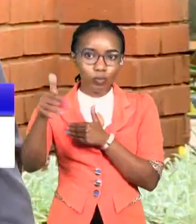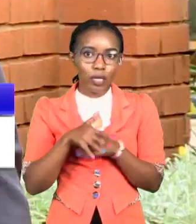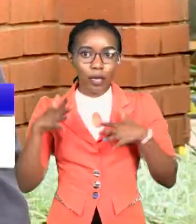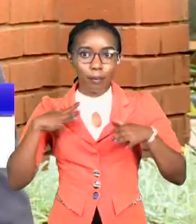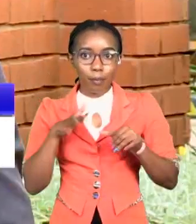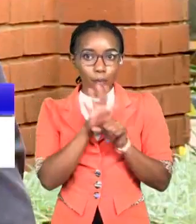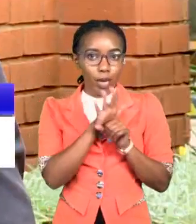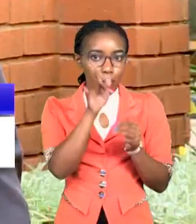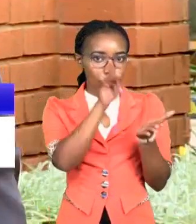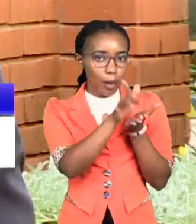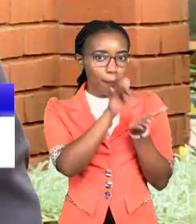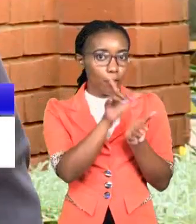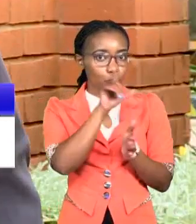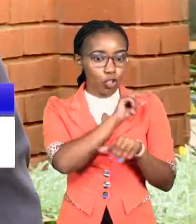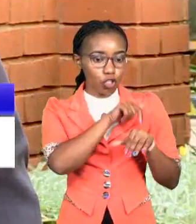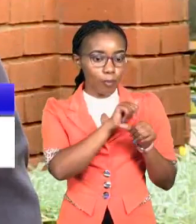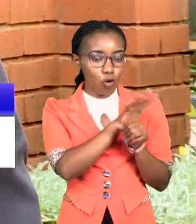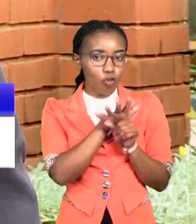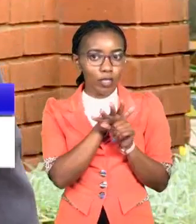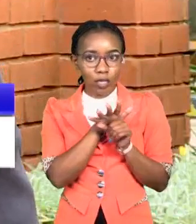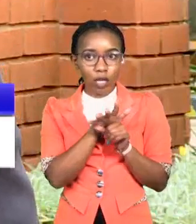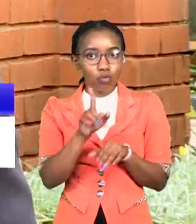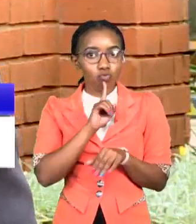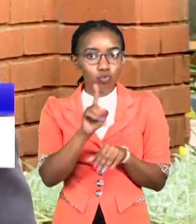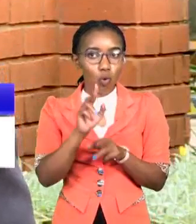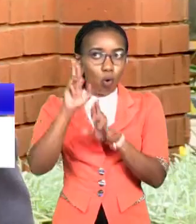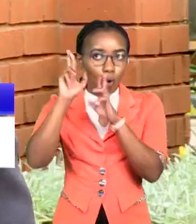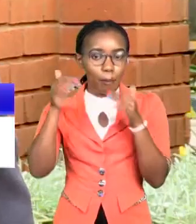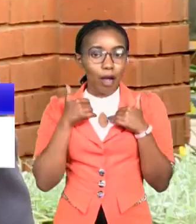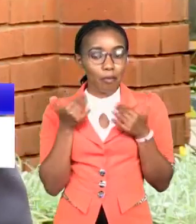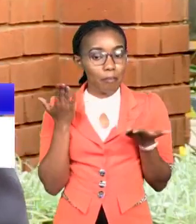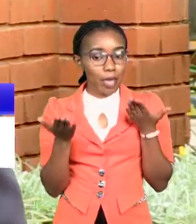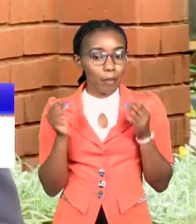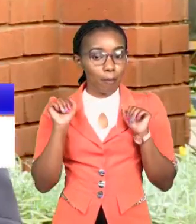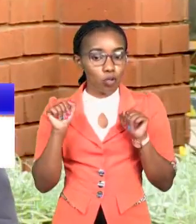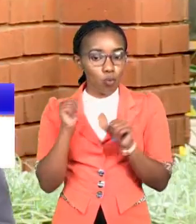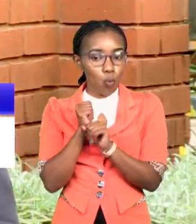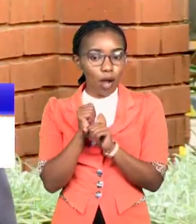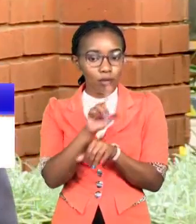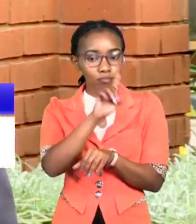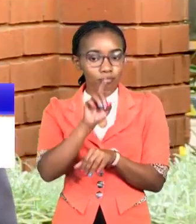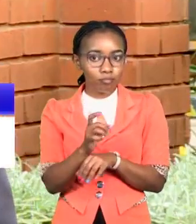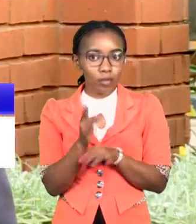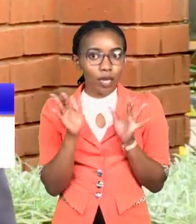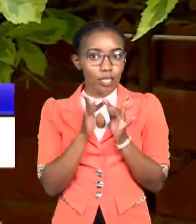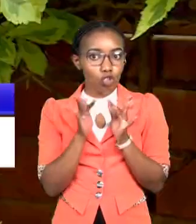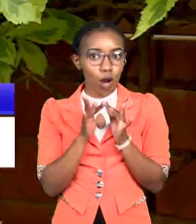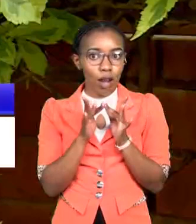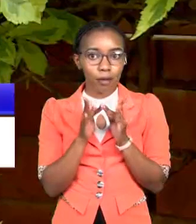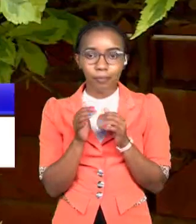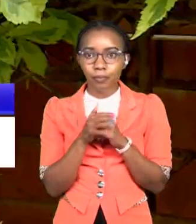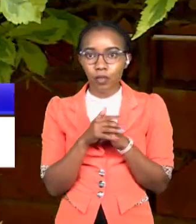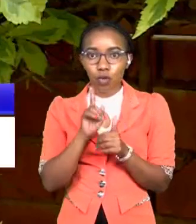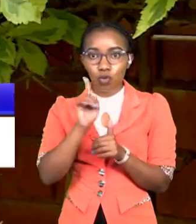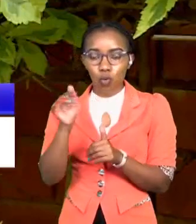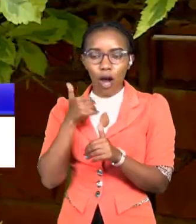have been laid off during this pandemic period, you know, so do they have hope that they can actually do something in the digital space? So